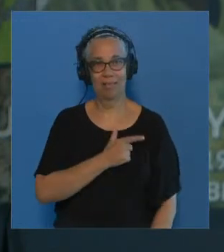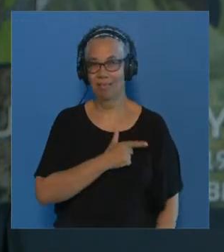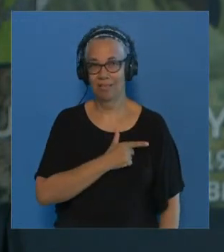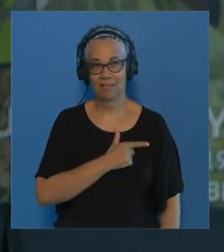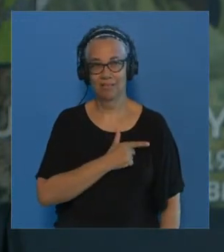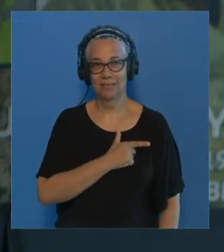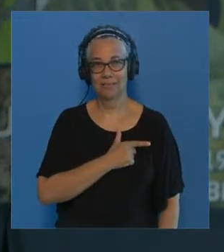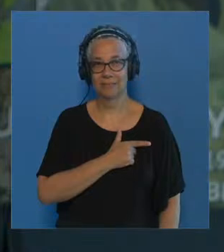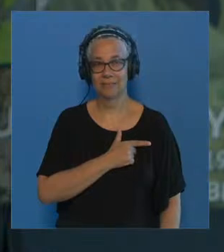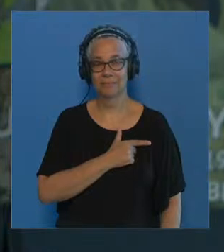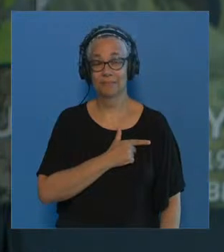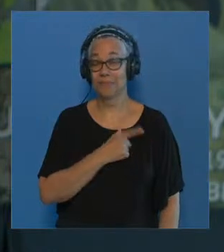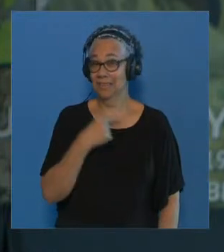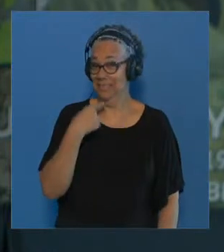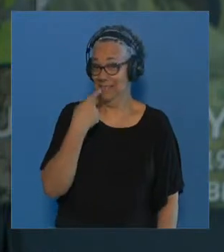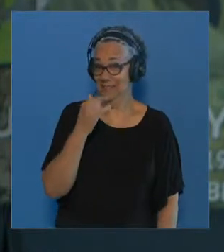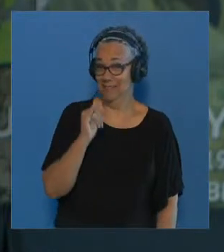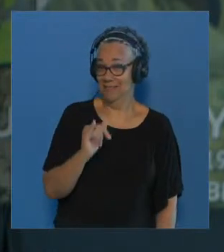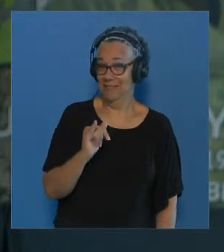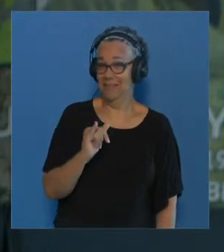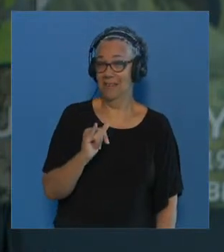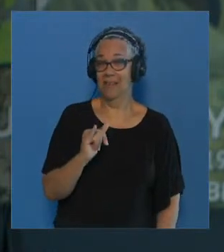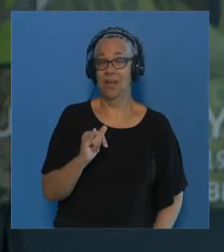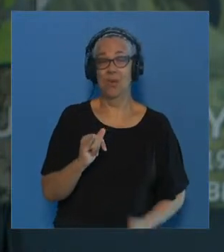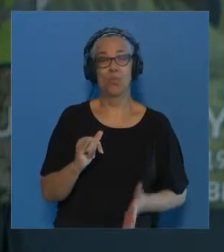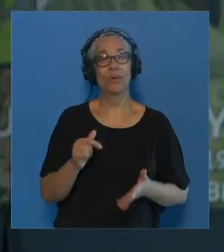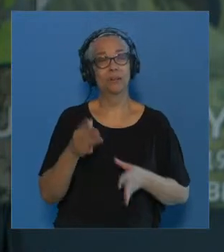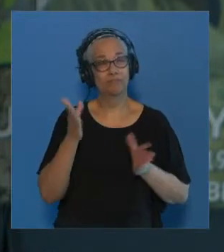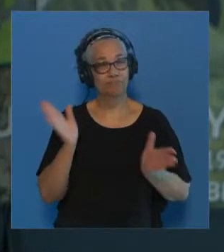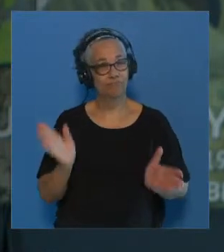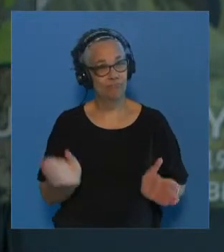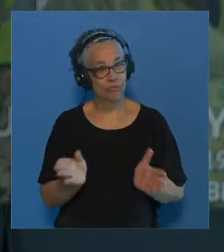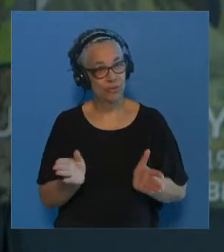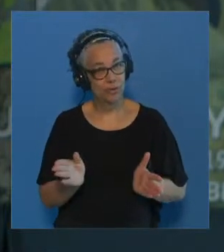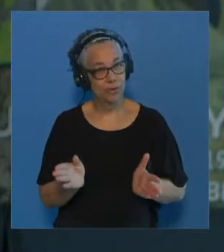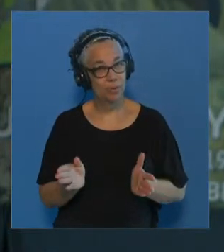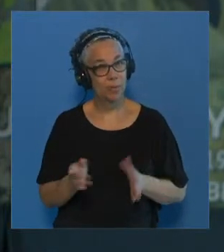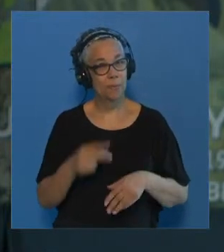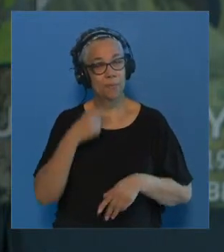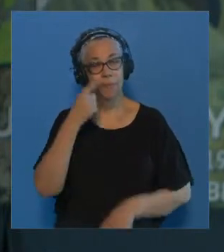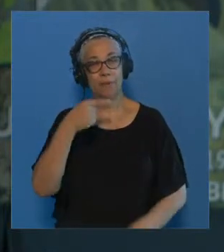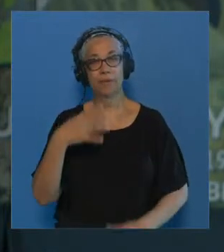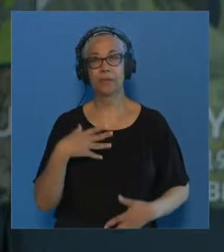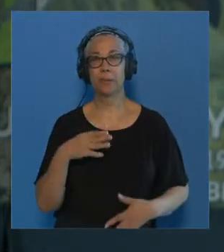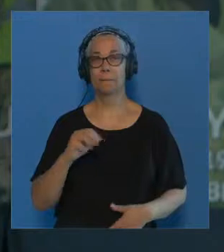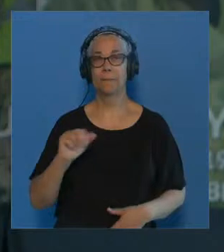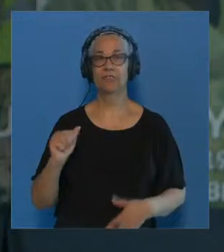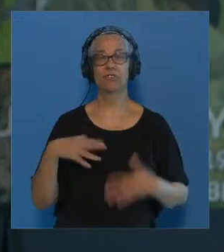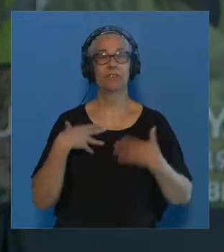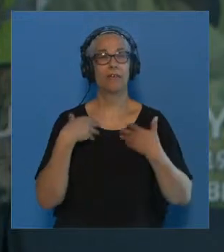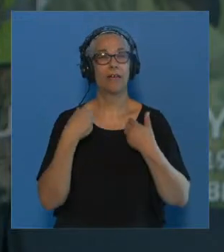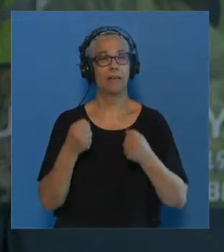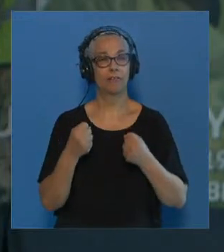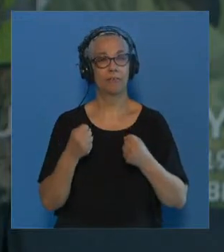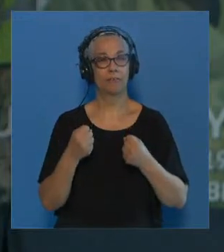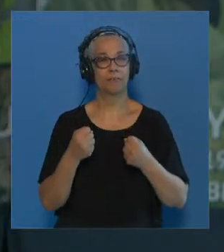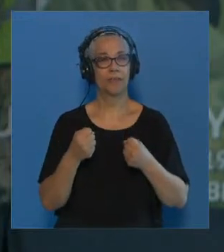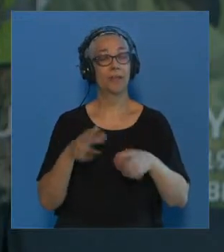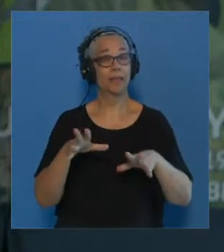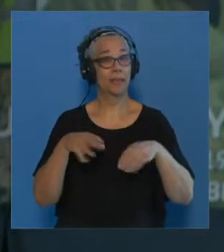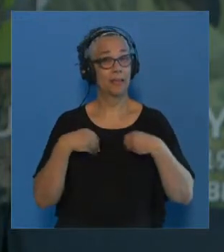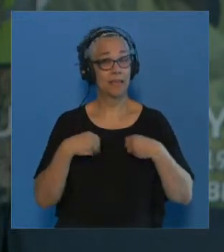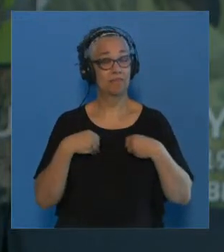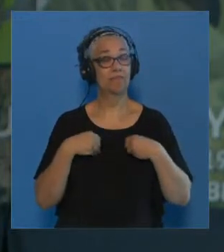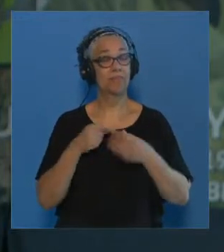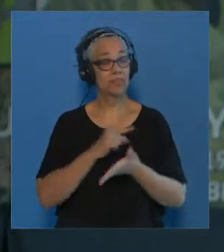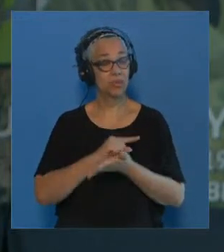down. Having said that, I want to reassure the public that the Ministry of Health, upon receiving this week's positive